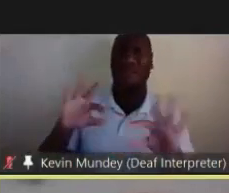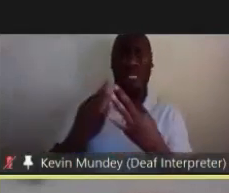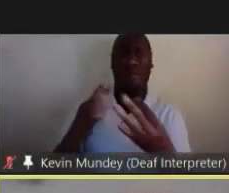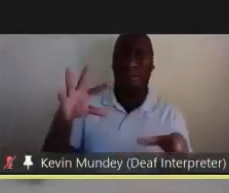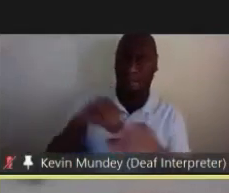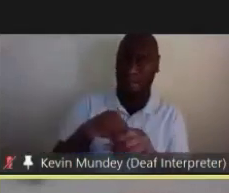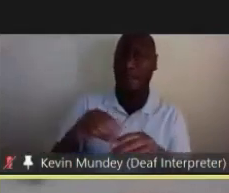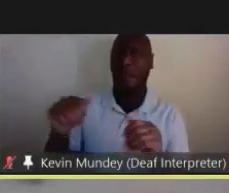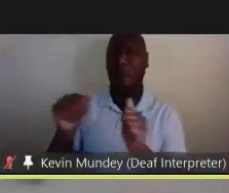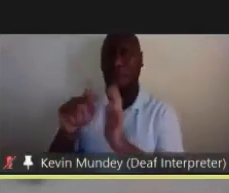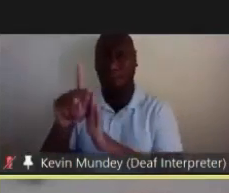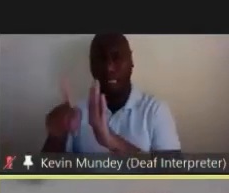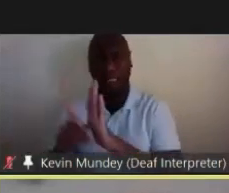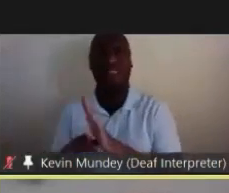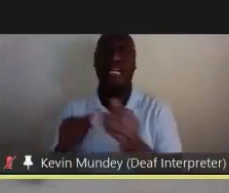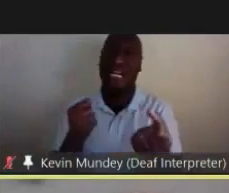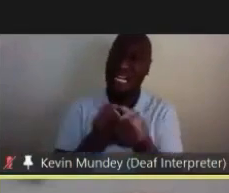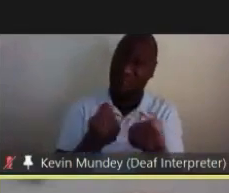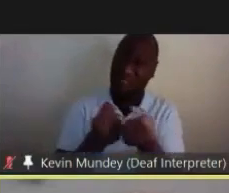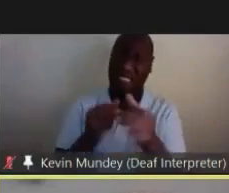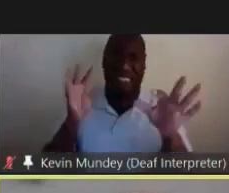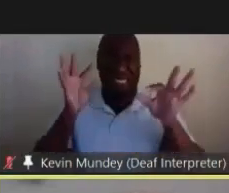decision-making.